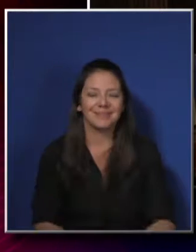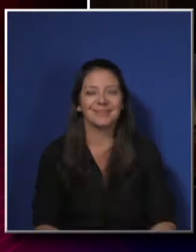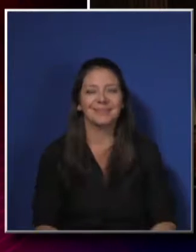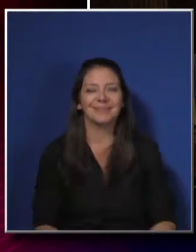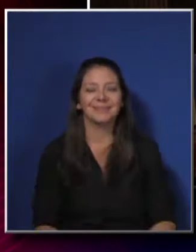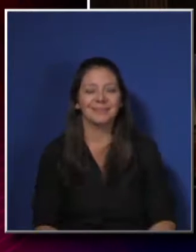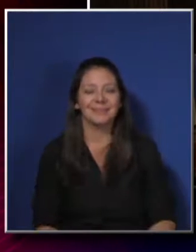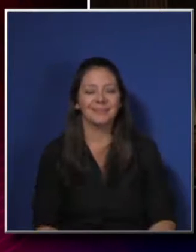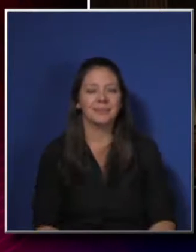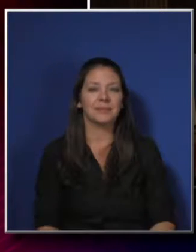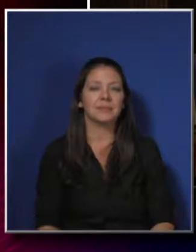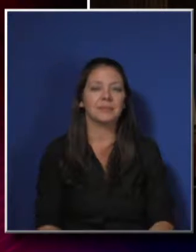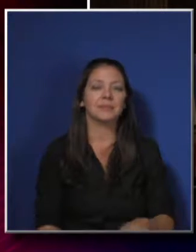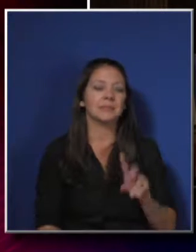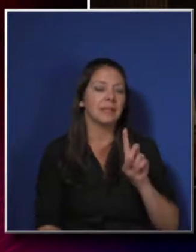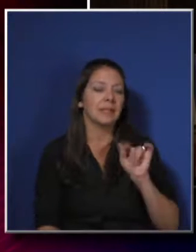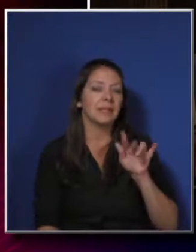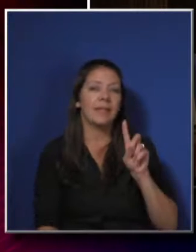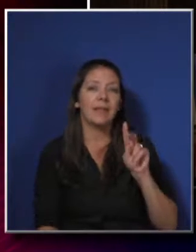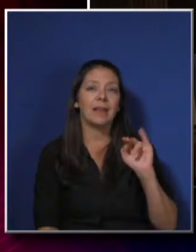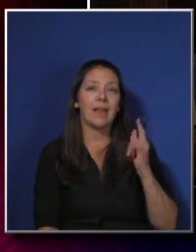I would accept the nomination.